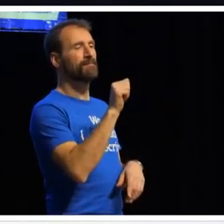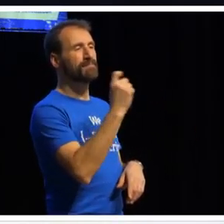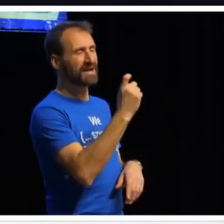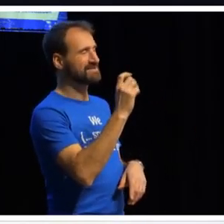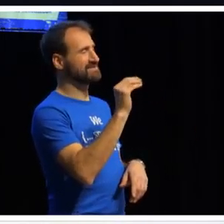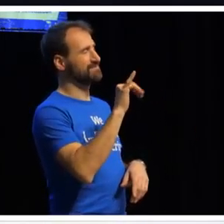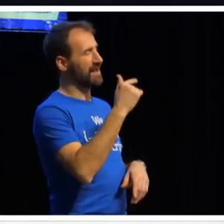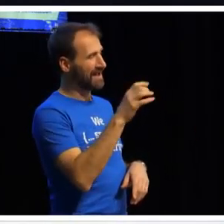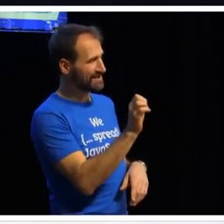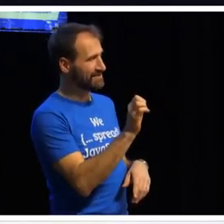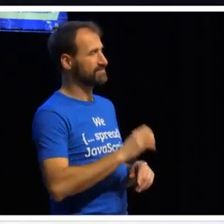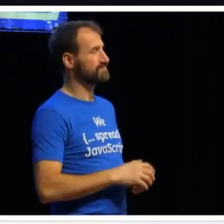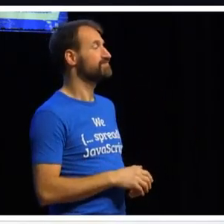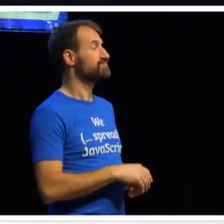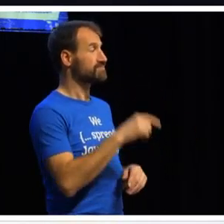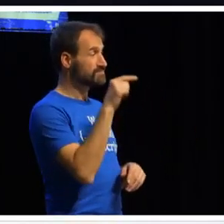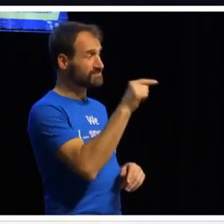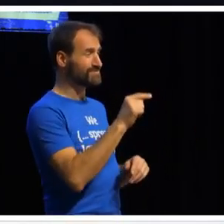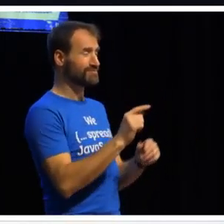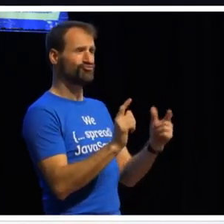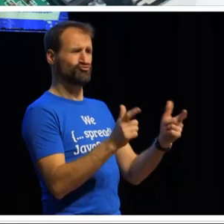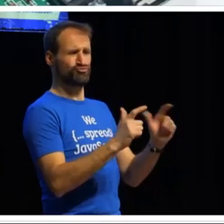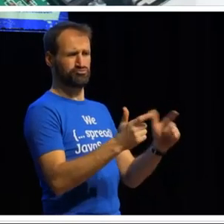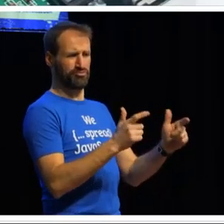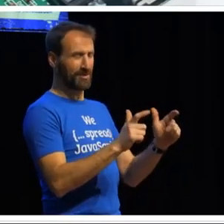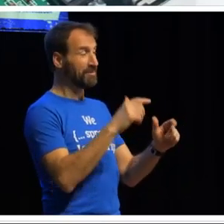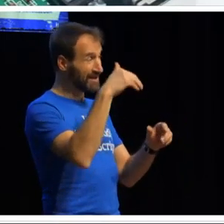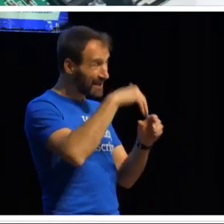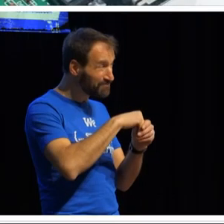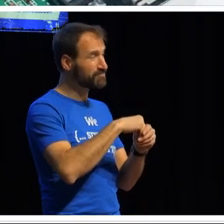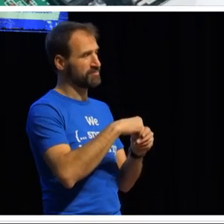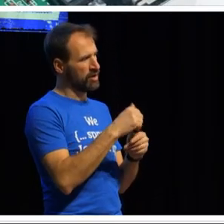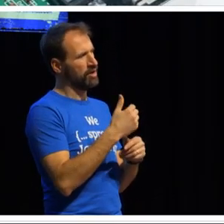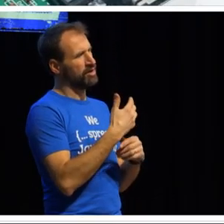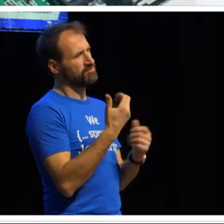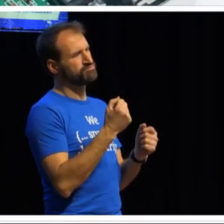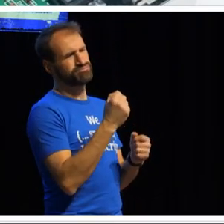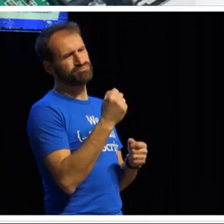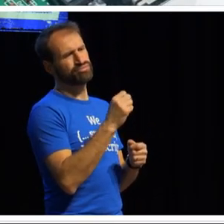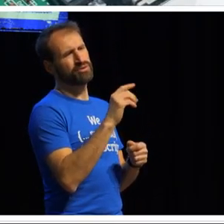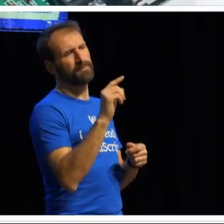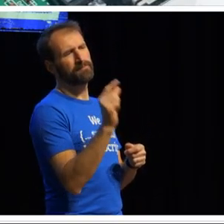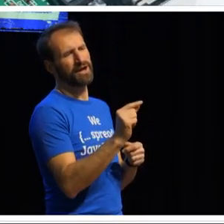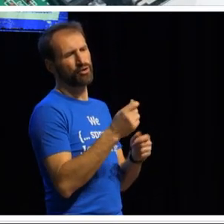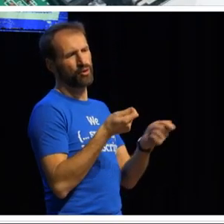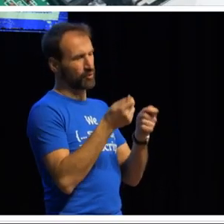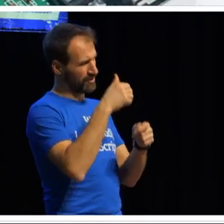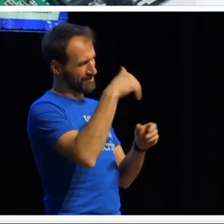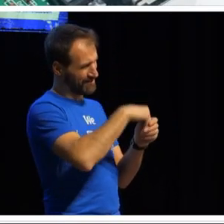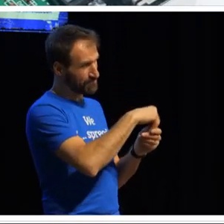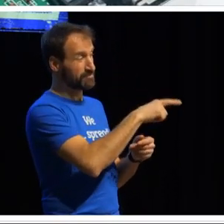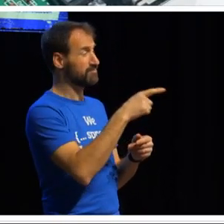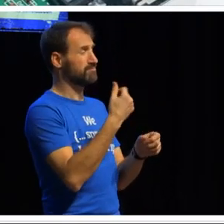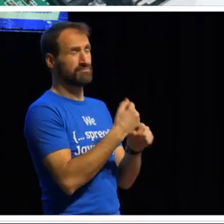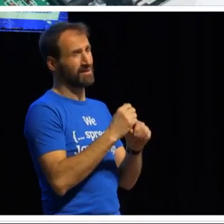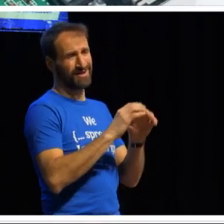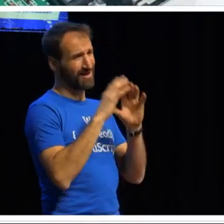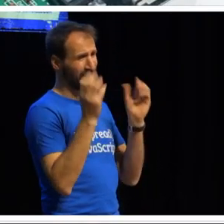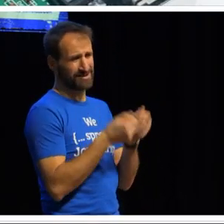thing. And you know, it's got quite a large micro there, but sitting in the middle of PCB doing everything,